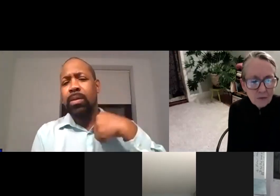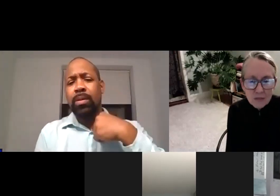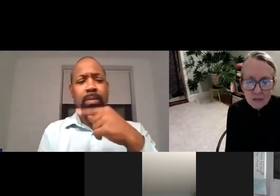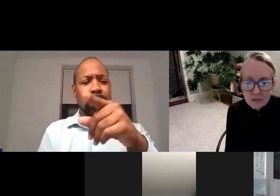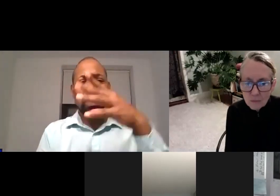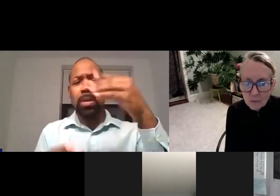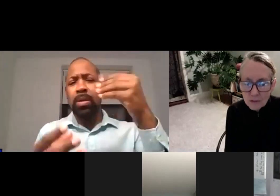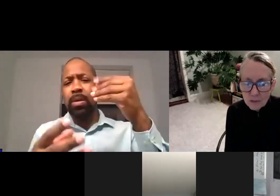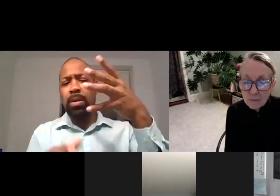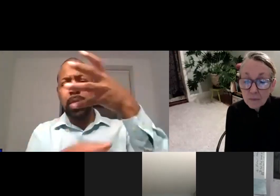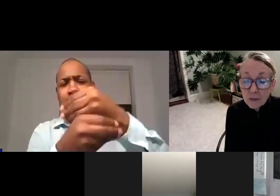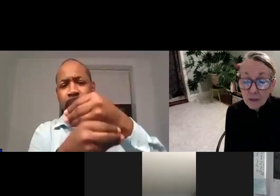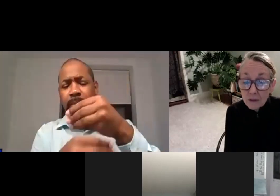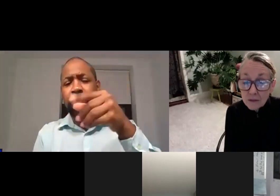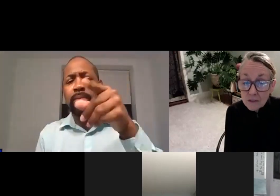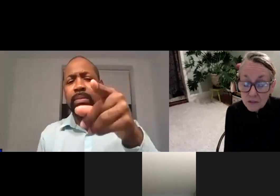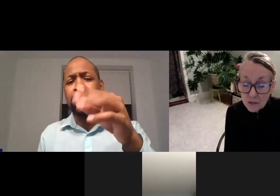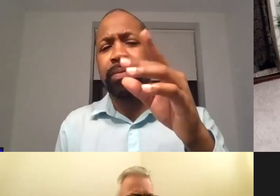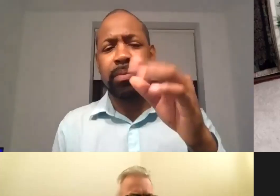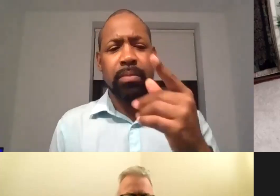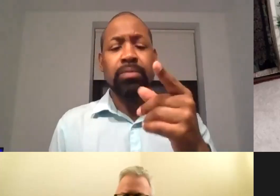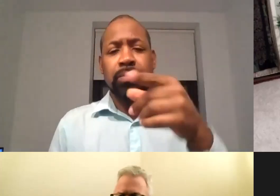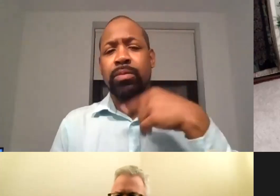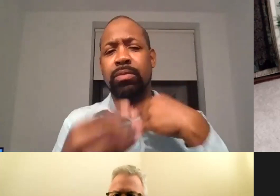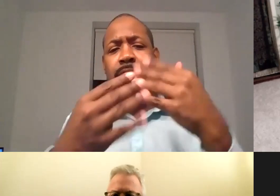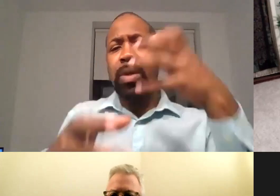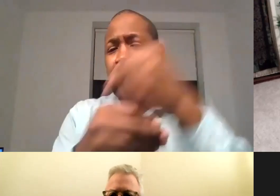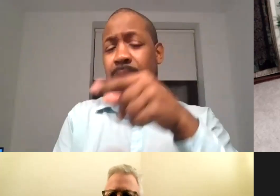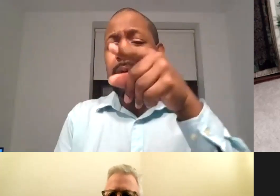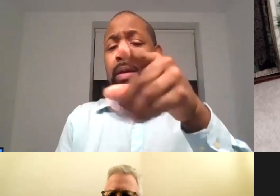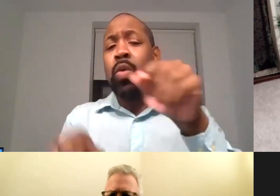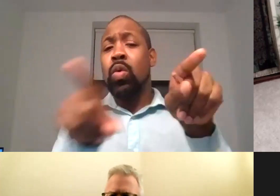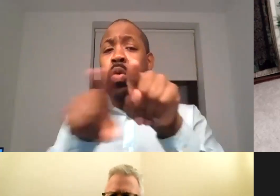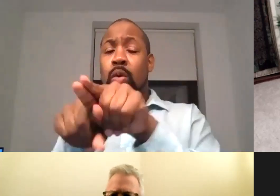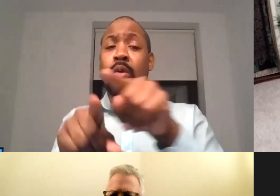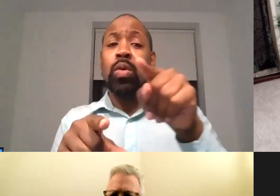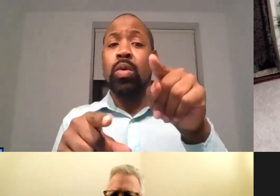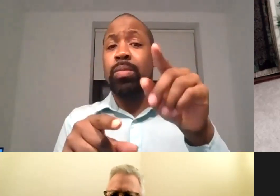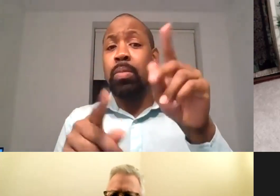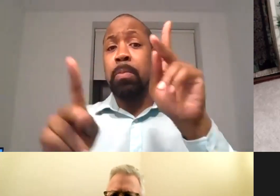over the next couple weeks. This is Ernest. I would like to add